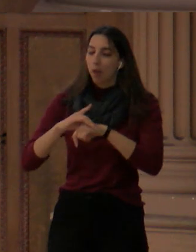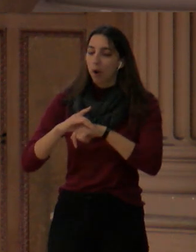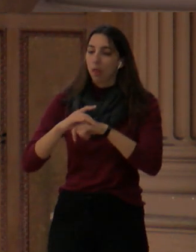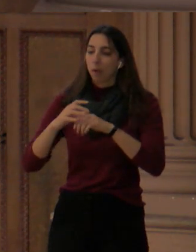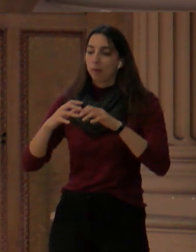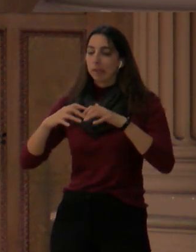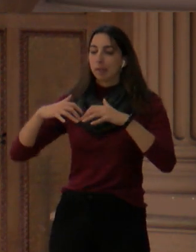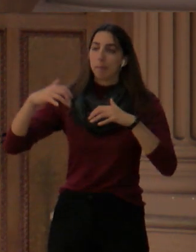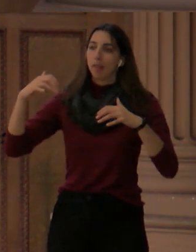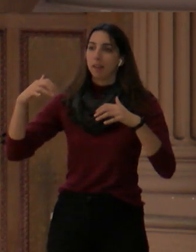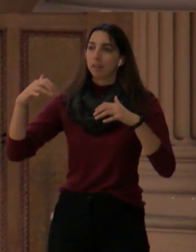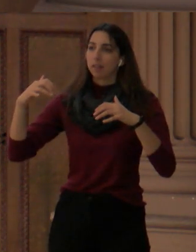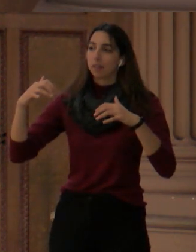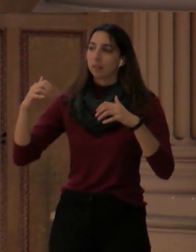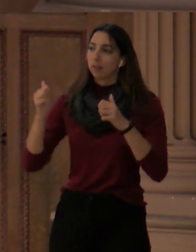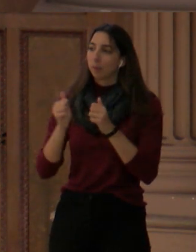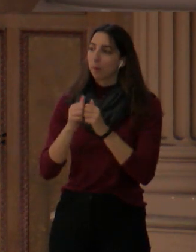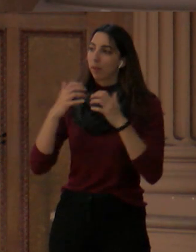their noise.